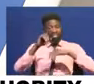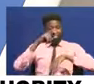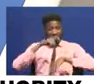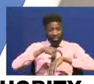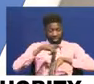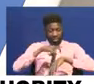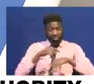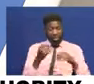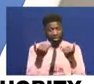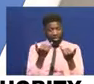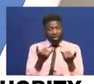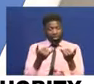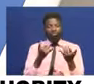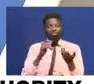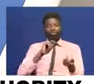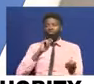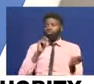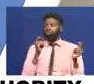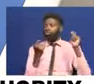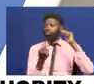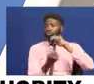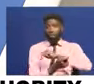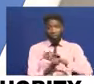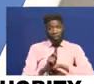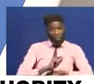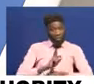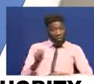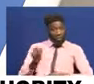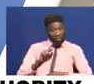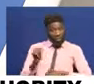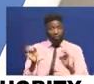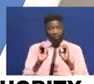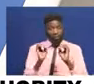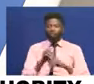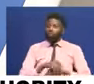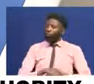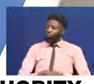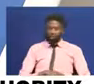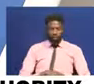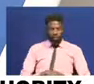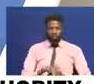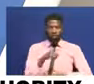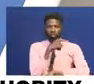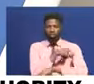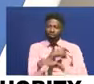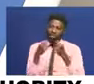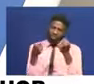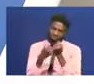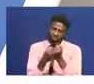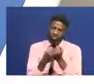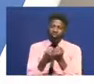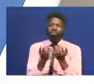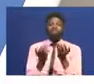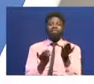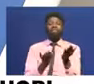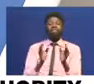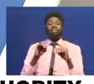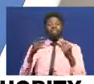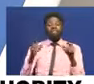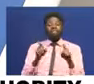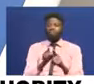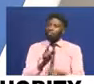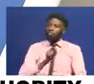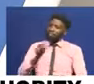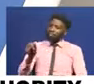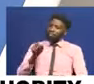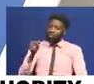being made. It's a continuous process. Hospitals have been very supportive. They have continued to provide service. They have continued to receive payments, even as of today. There's